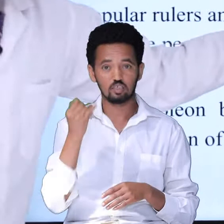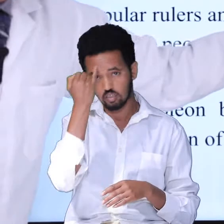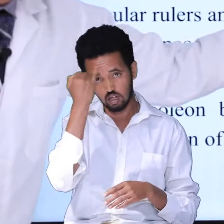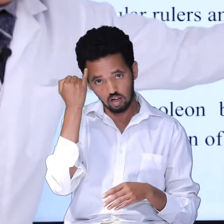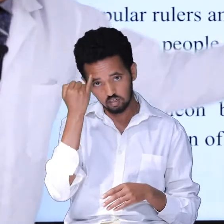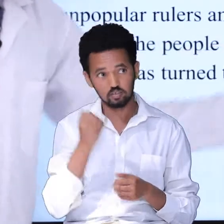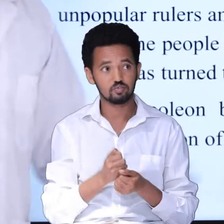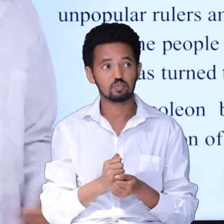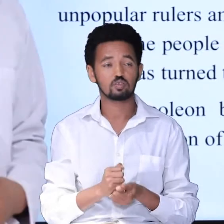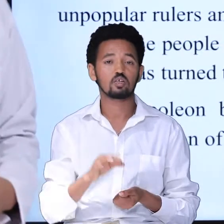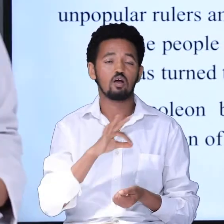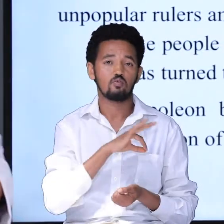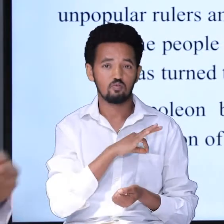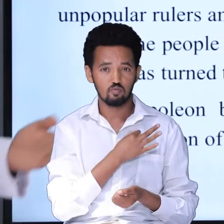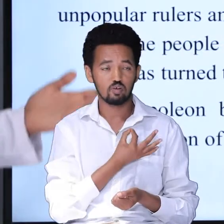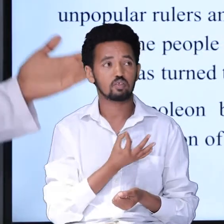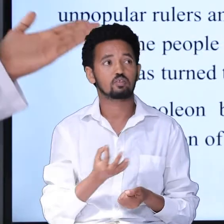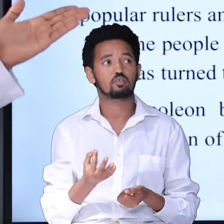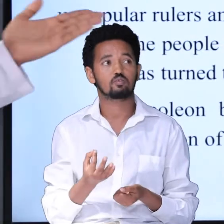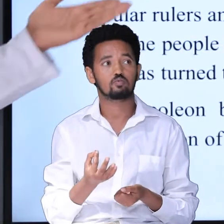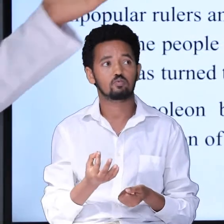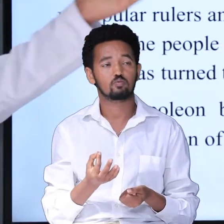that the French army would free